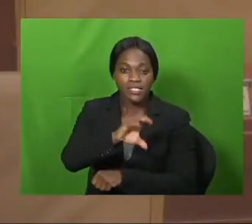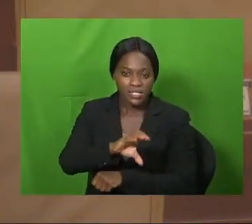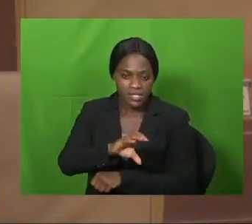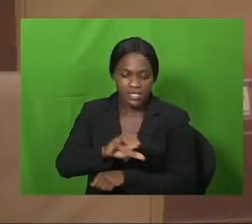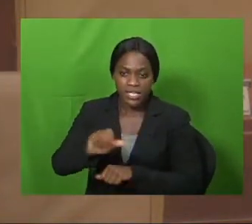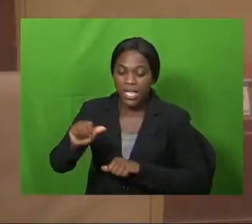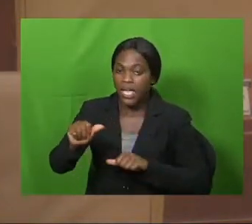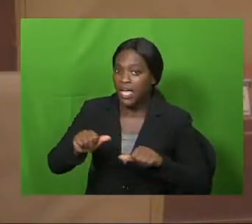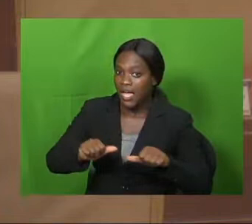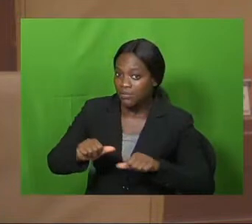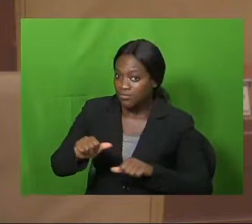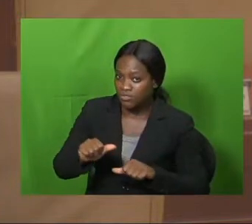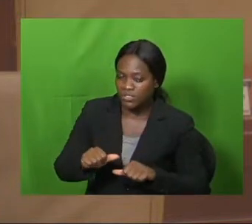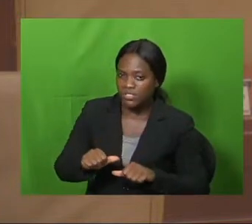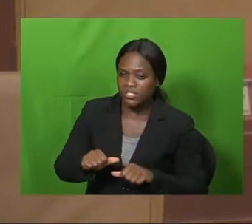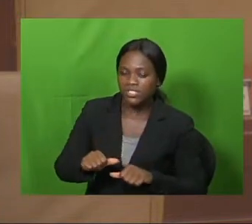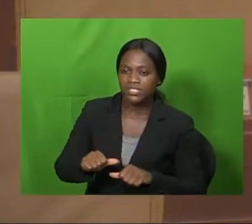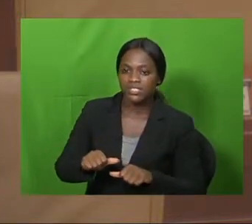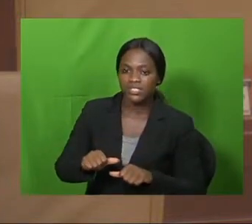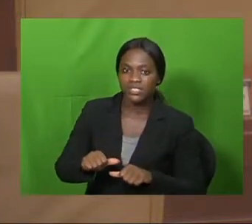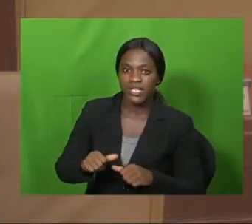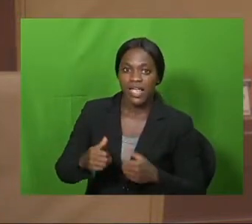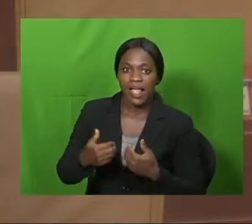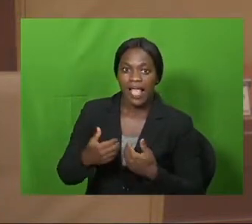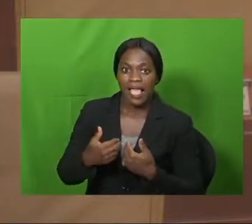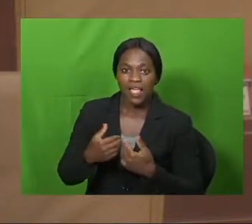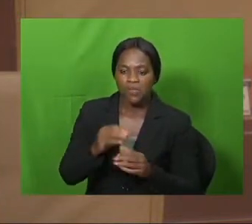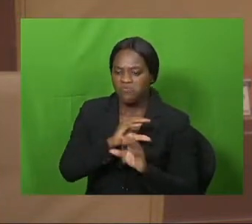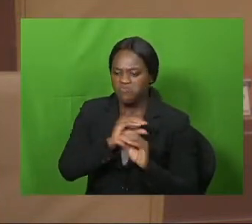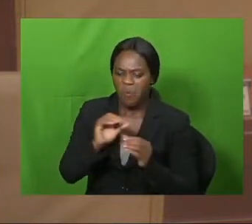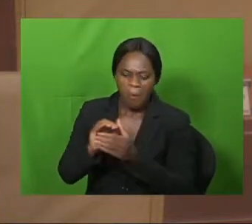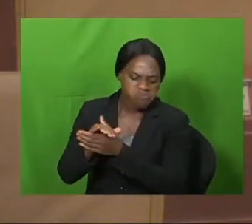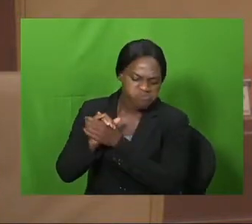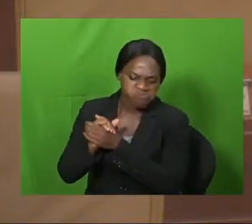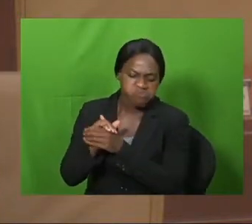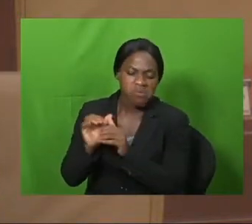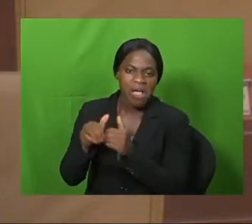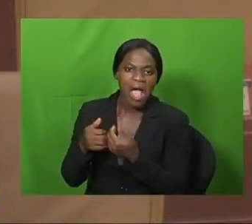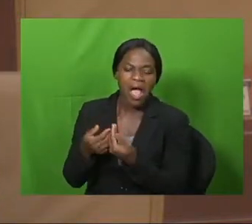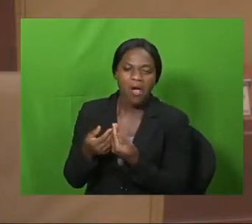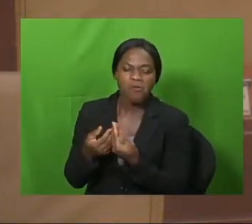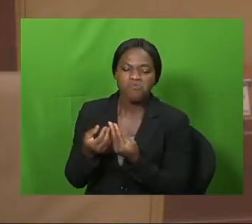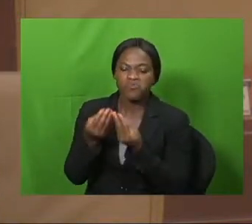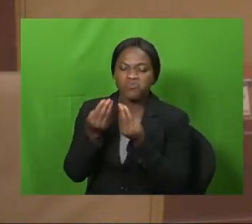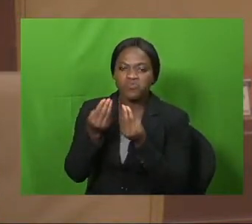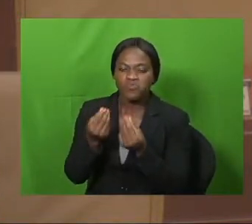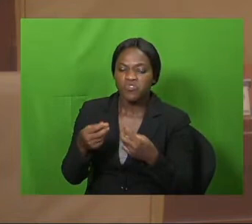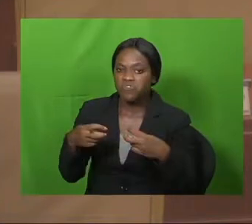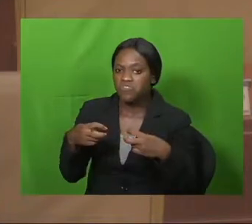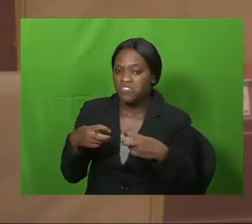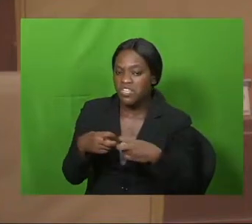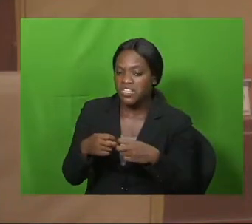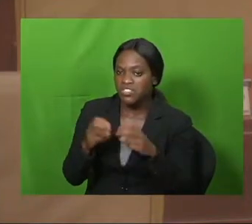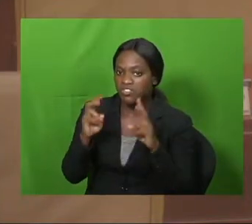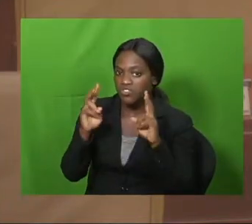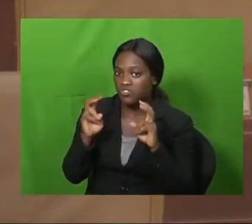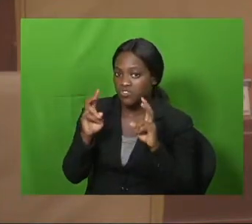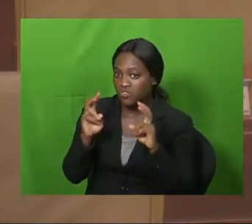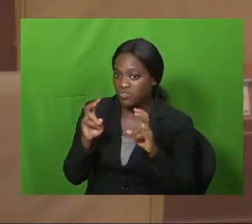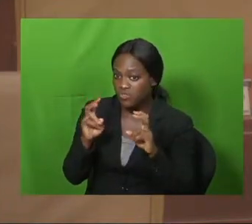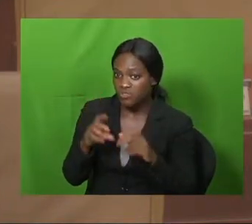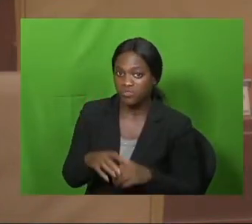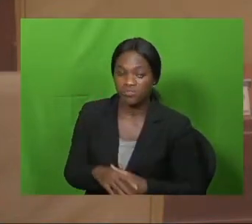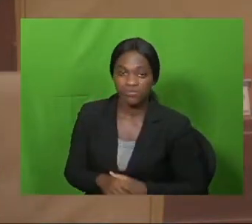administration deserve no credit for solving the energy crisis known in local parlance